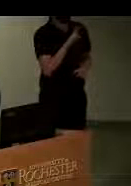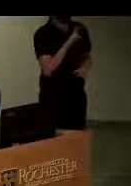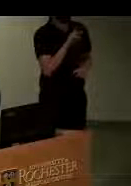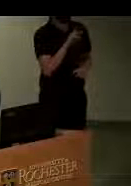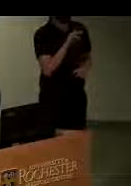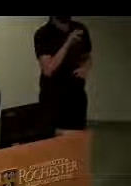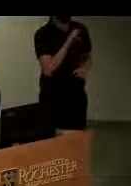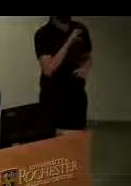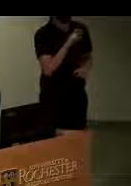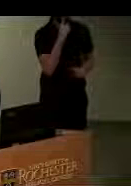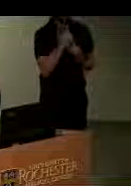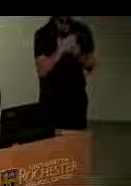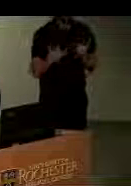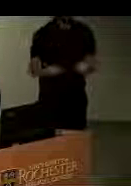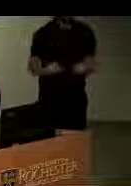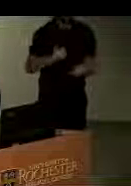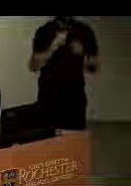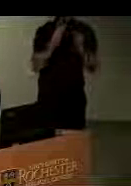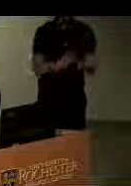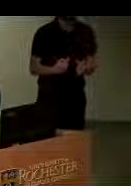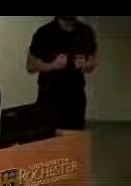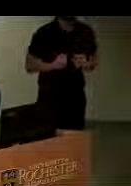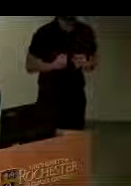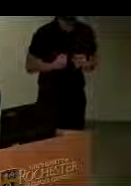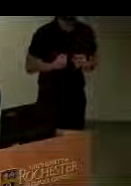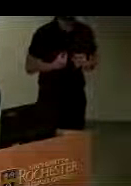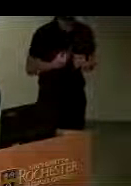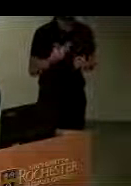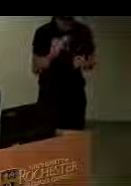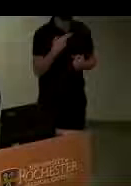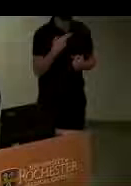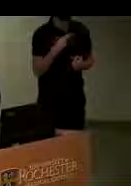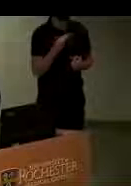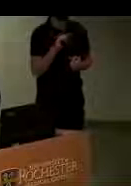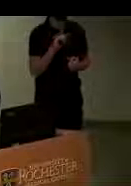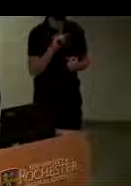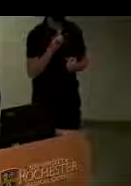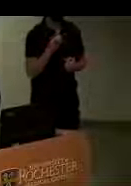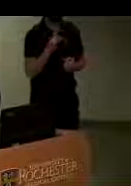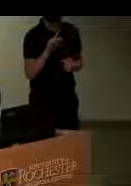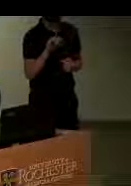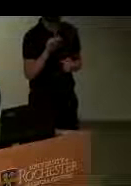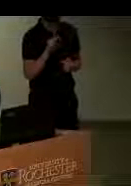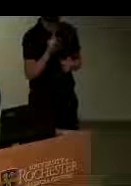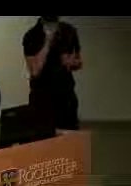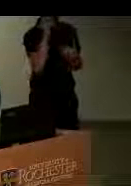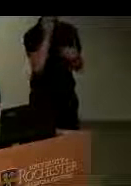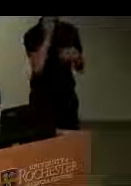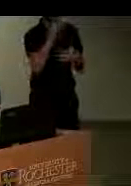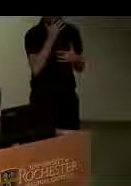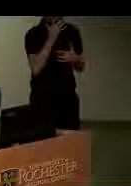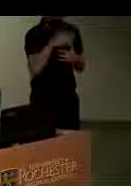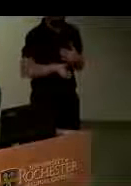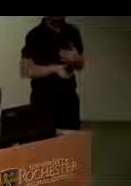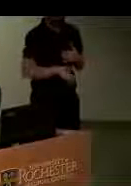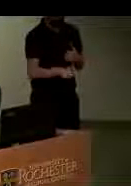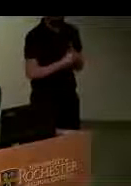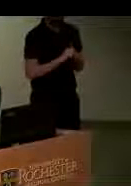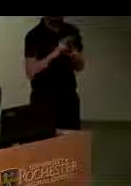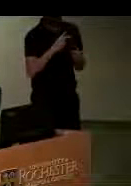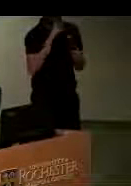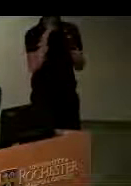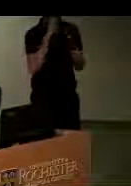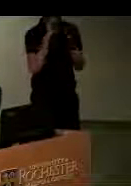send her over right now. I'll see her. And she had Hodgkin's disease, and she was pregnant with my second